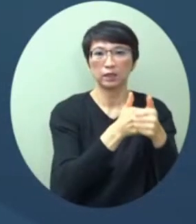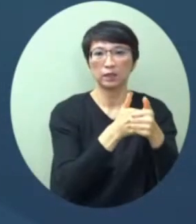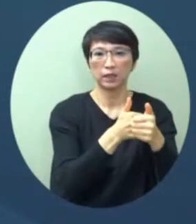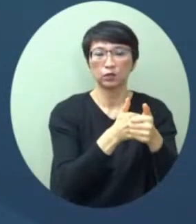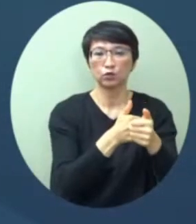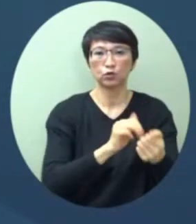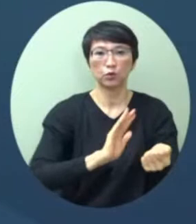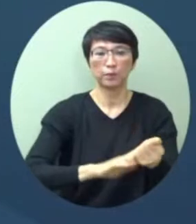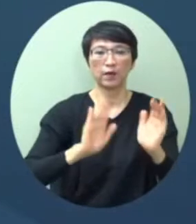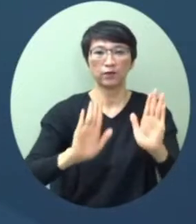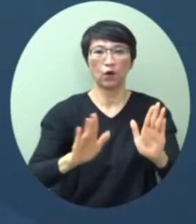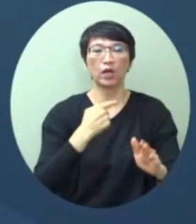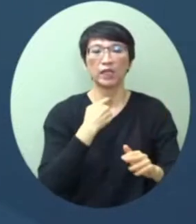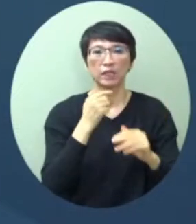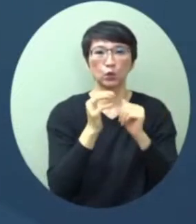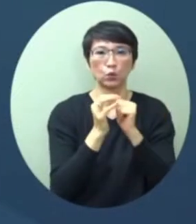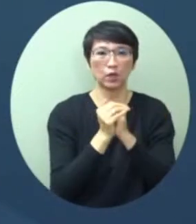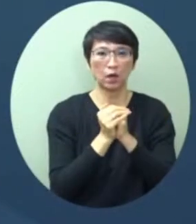together.